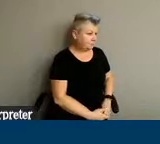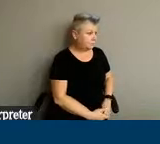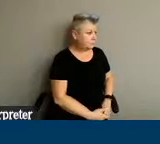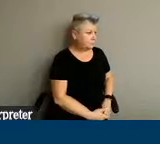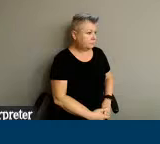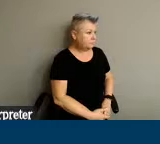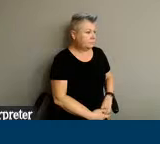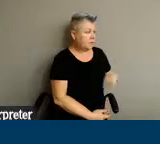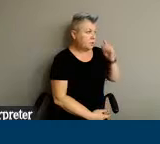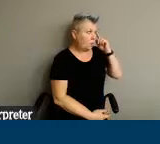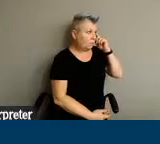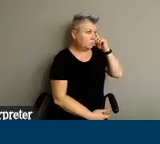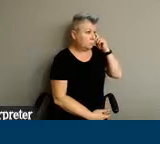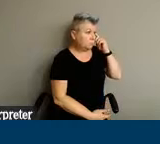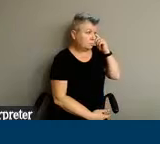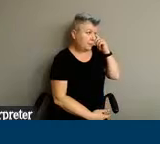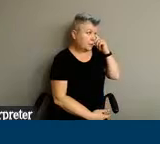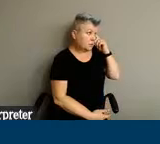All right.